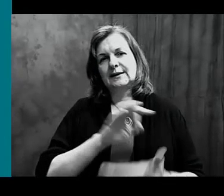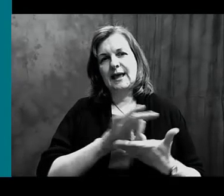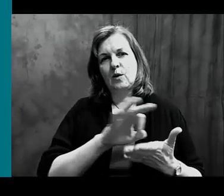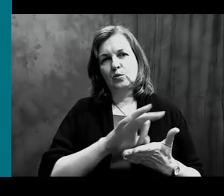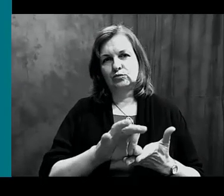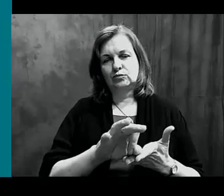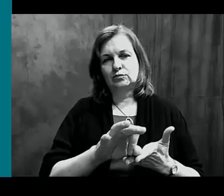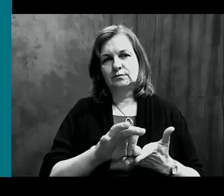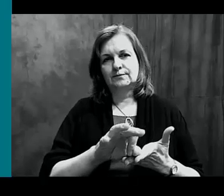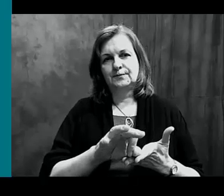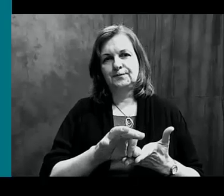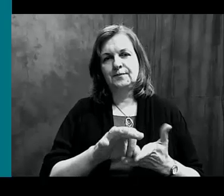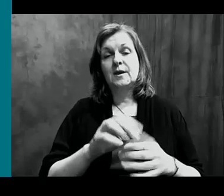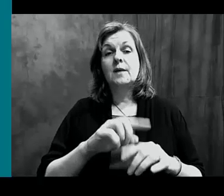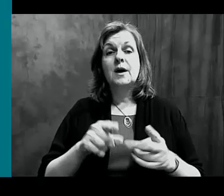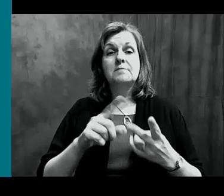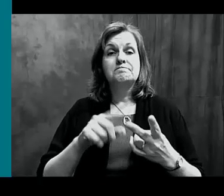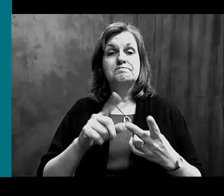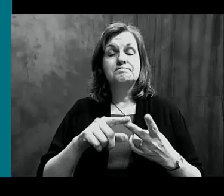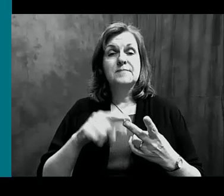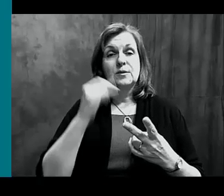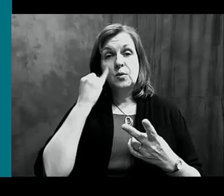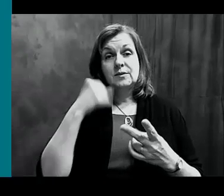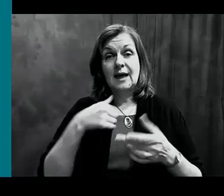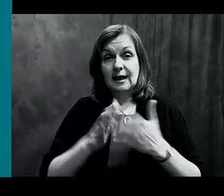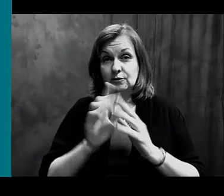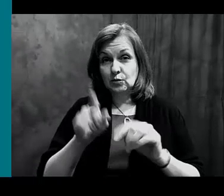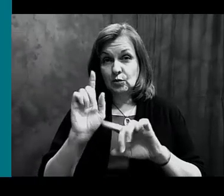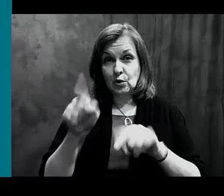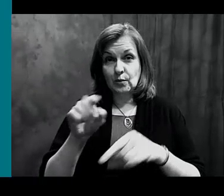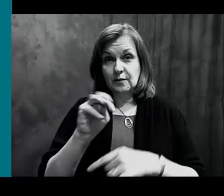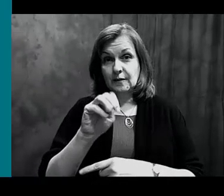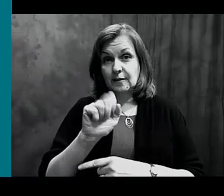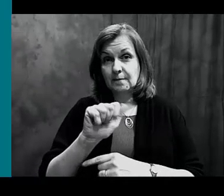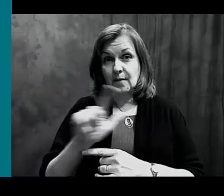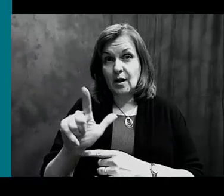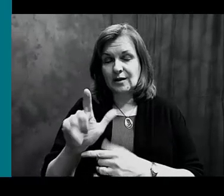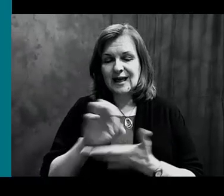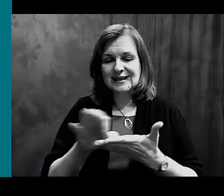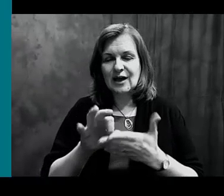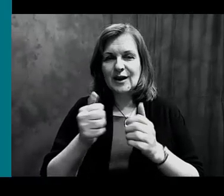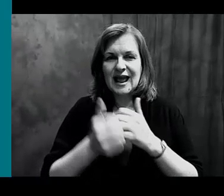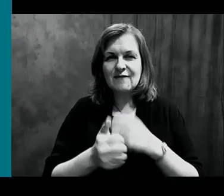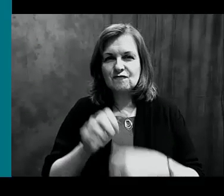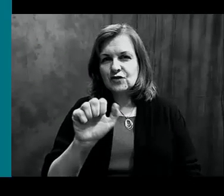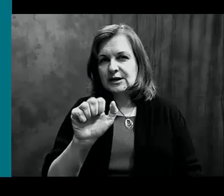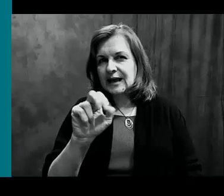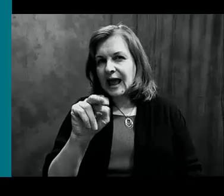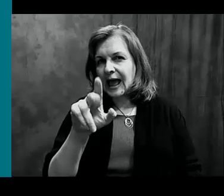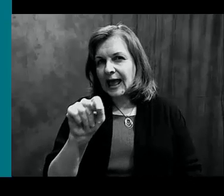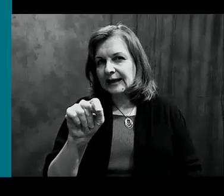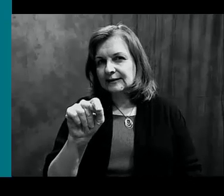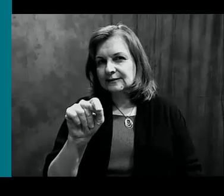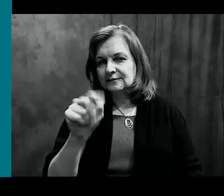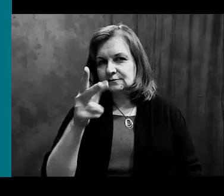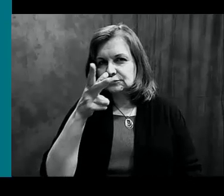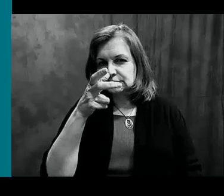count. But if I asked you to go to the mall and count every